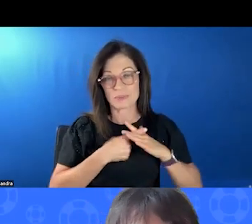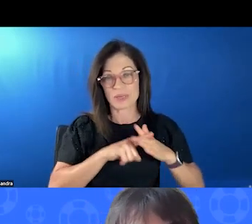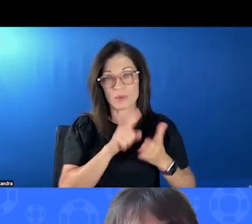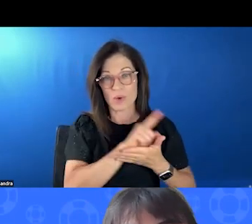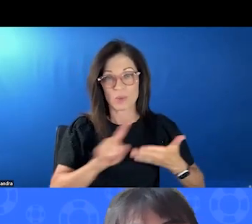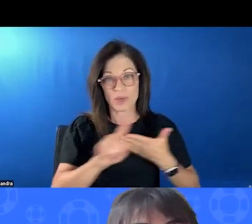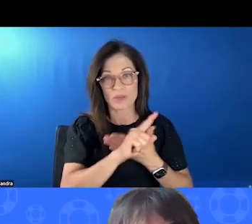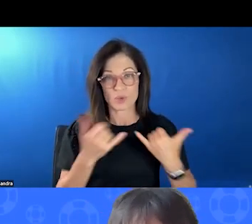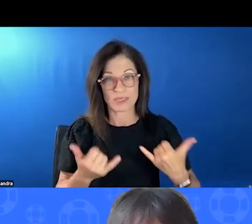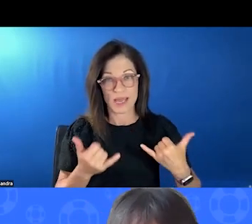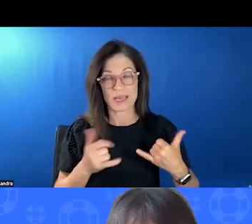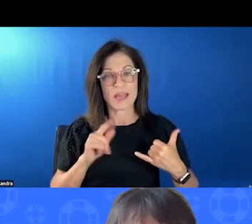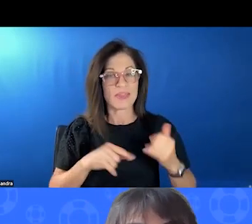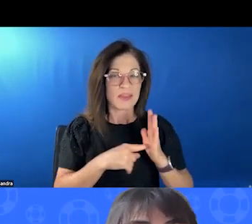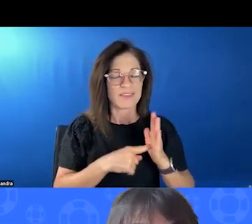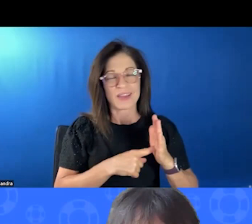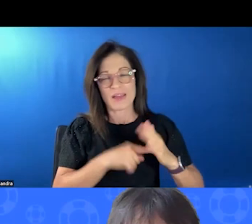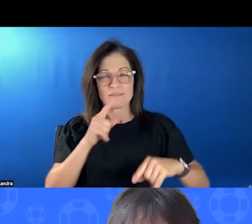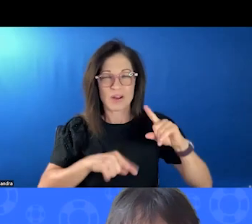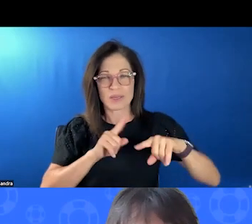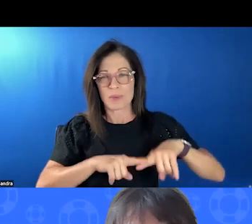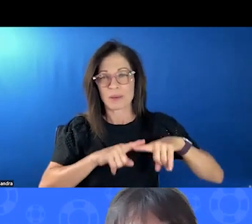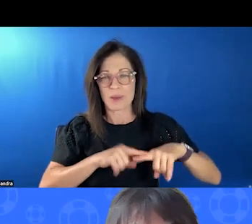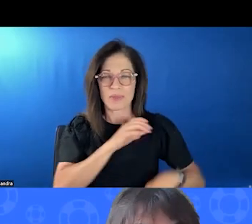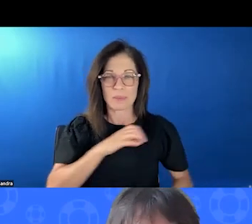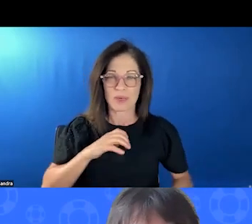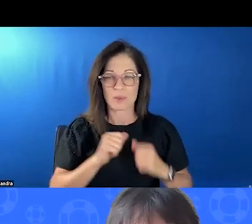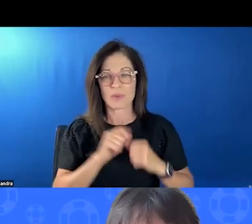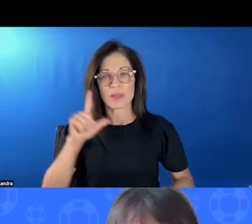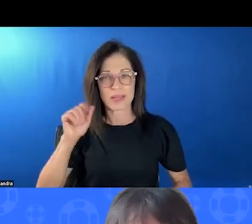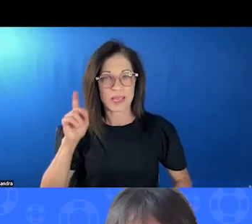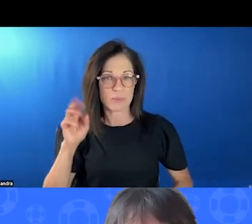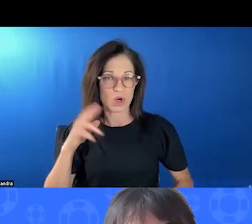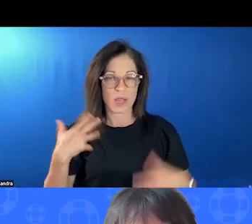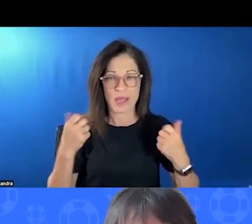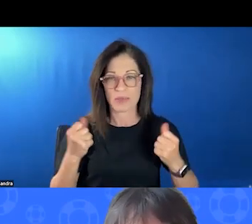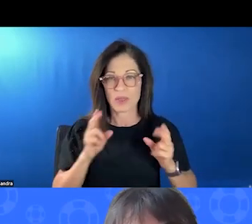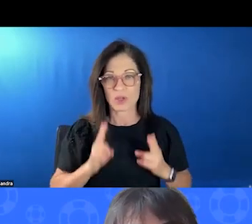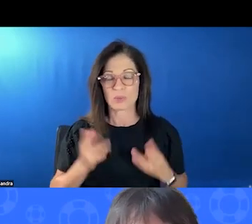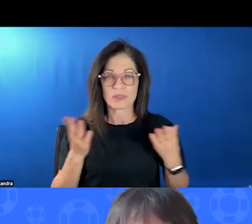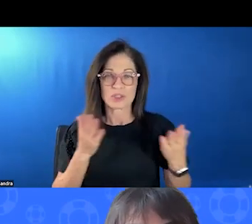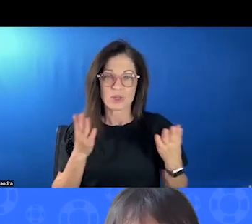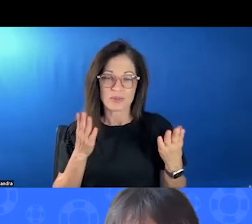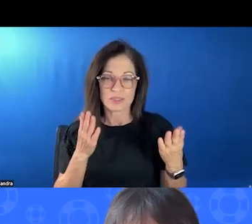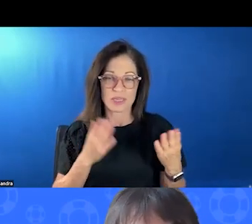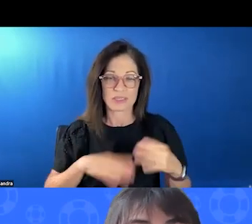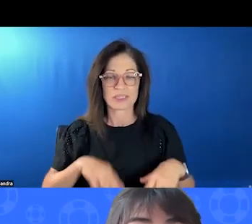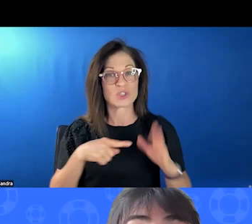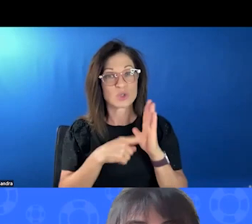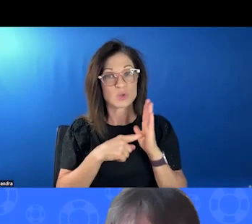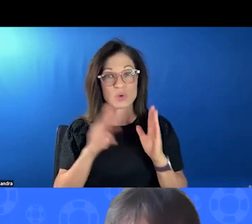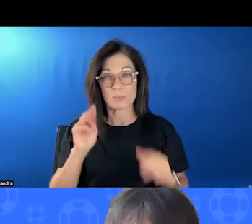today, and those deadlines vary by committee, with the Labor, Health, and Human Services due May 14th.